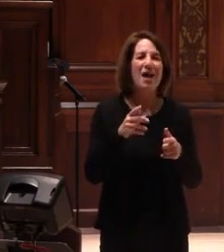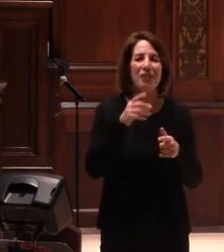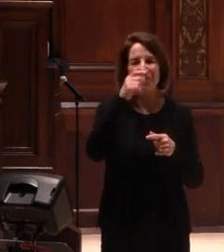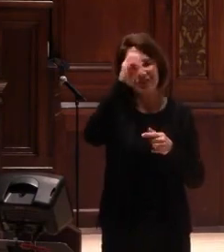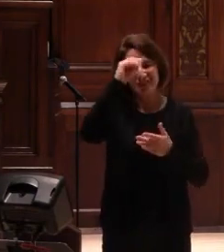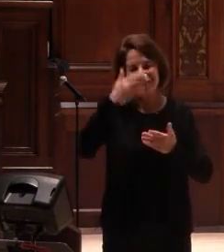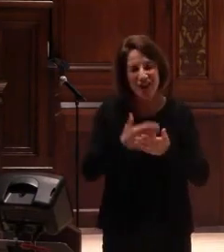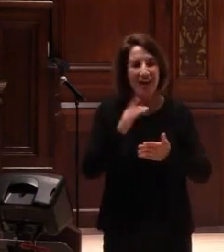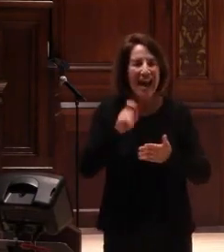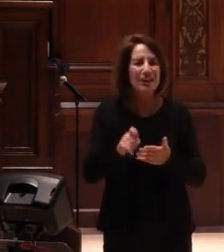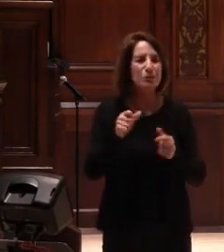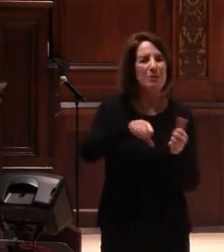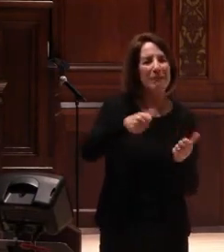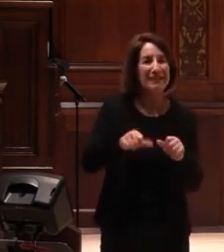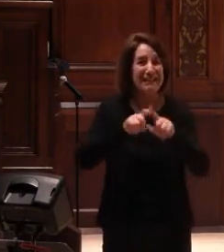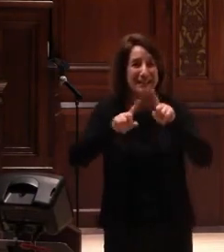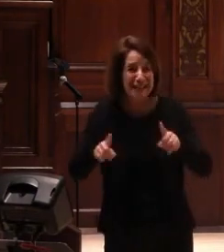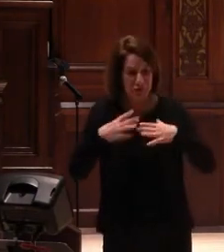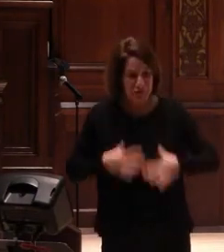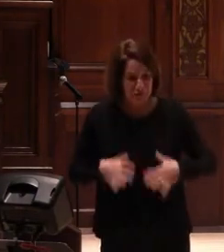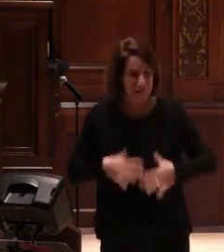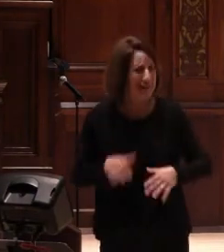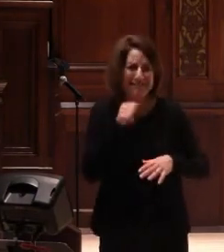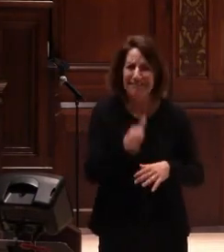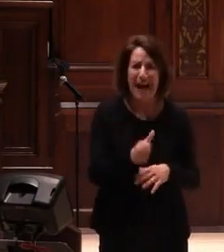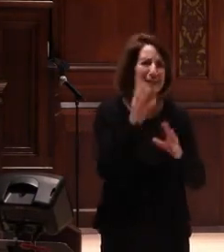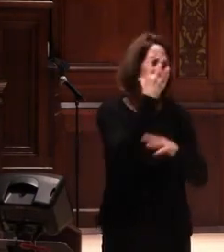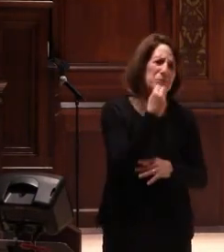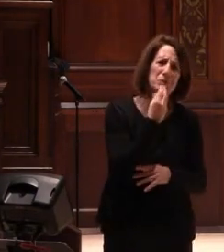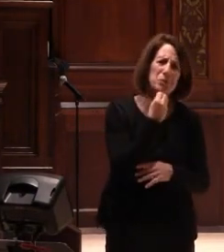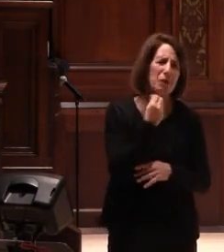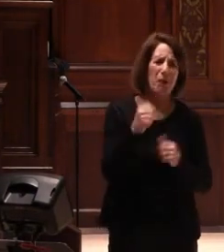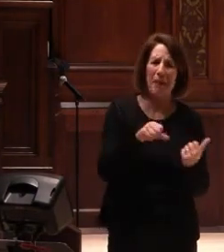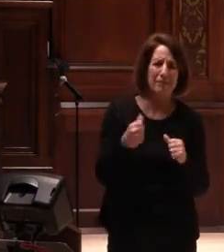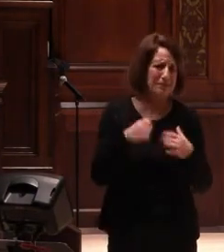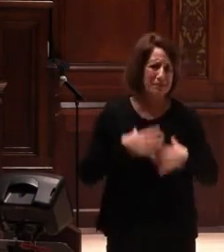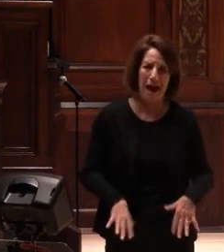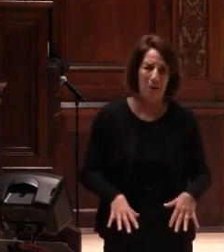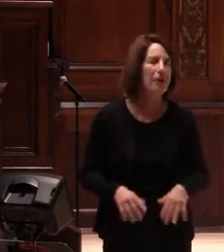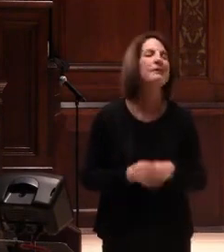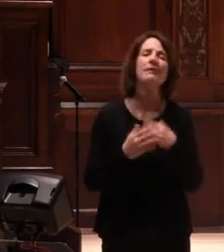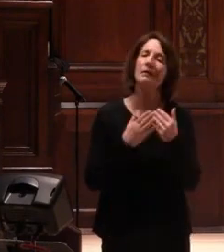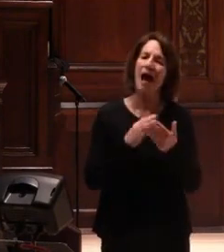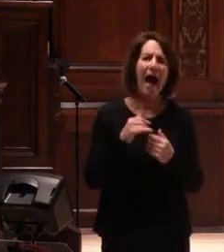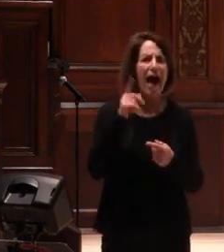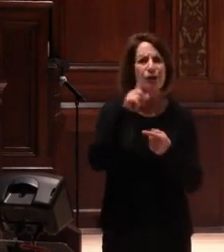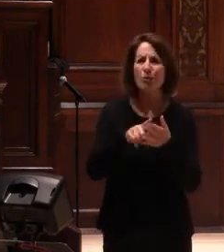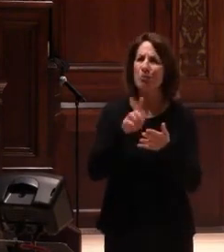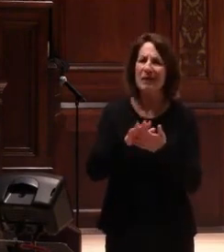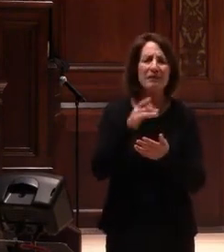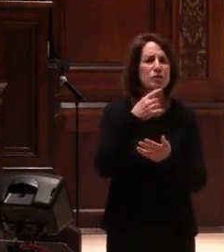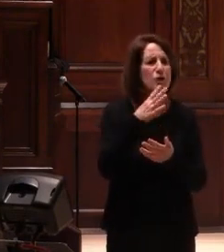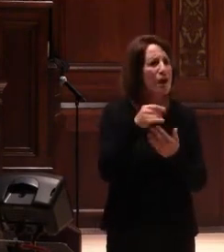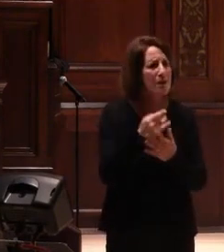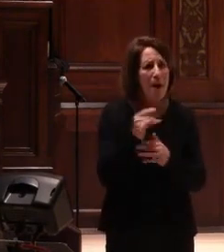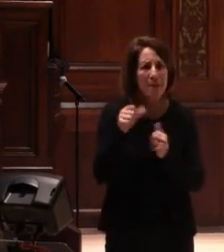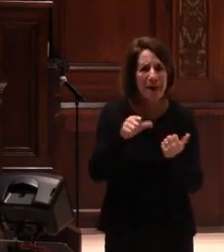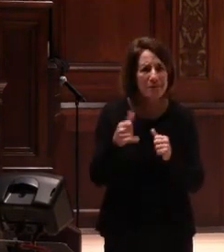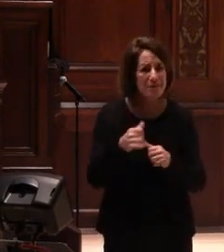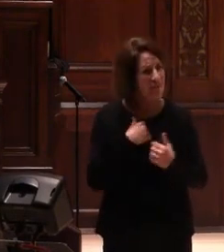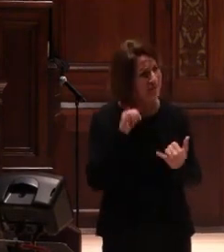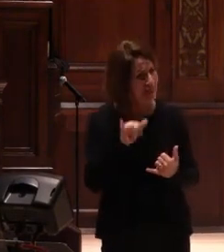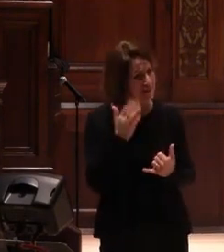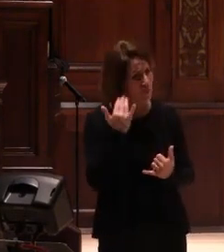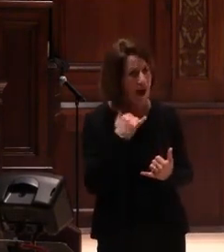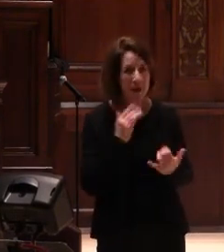baptism outfit that they bought. I couldn't believe he was talking to me about baptism. I said, that's why I'm here today. This is my first time